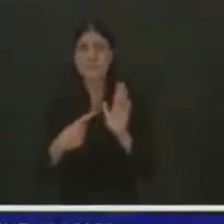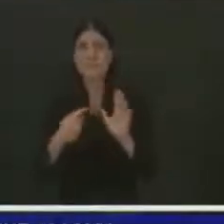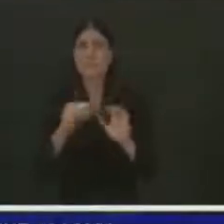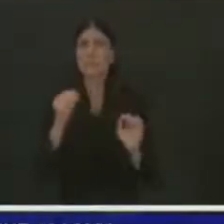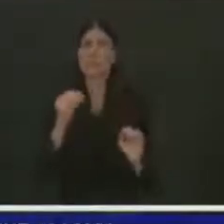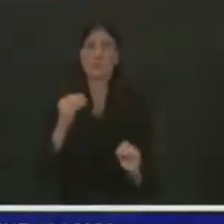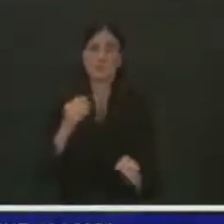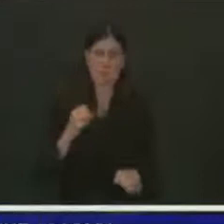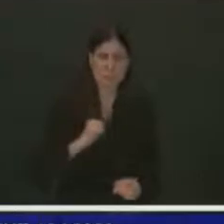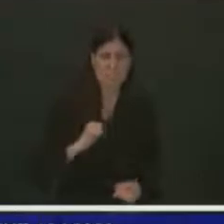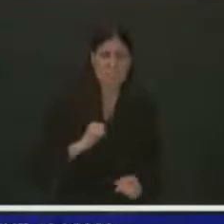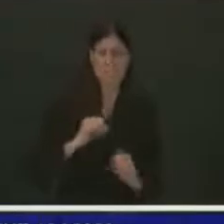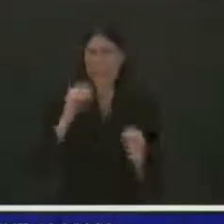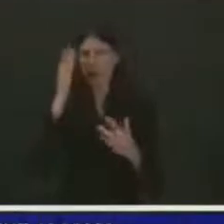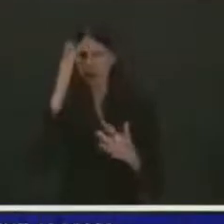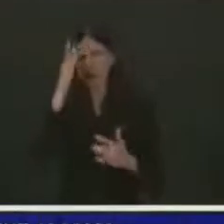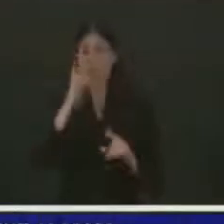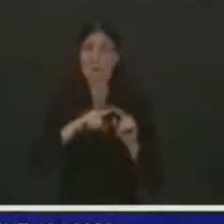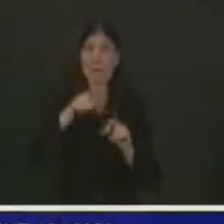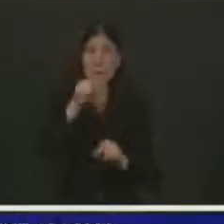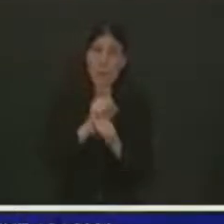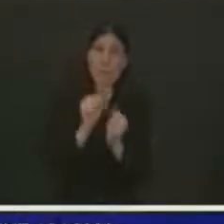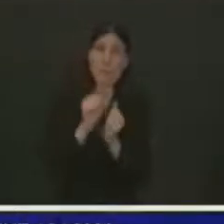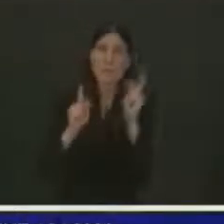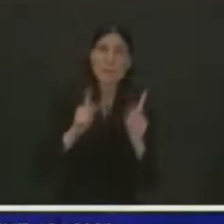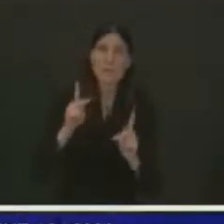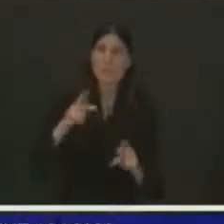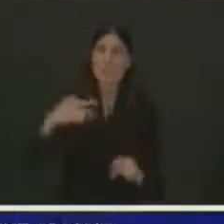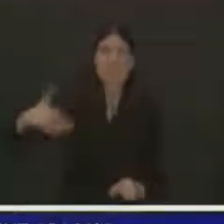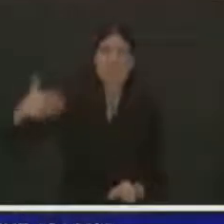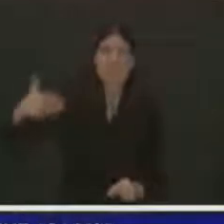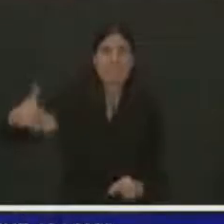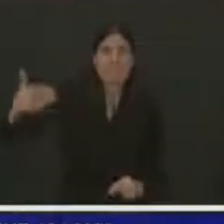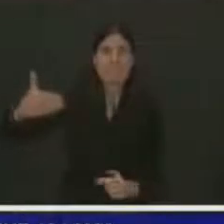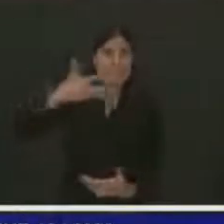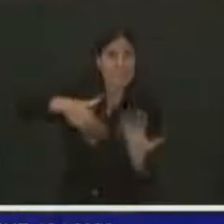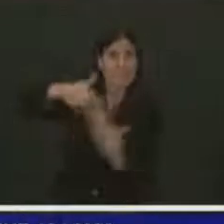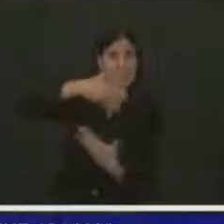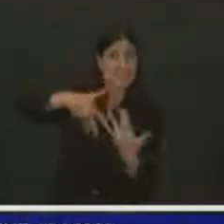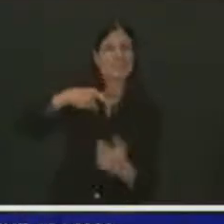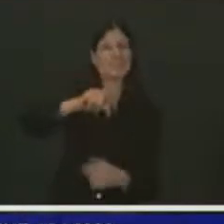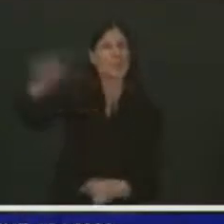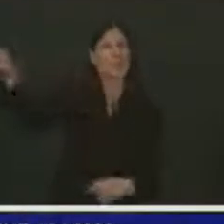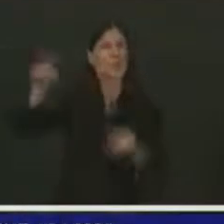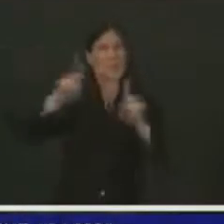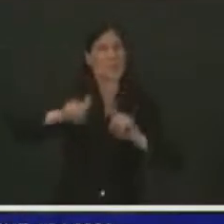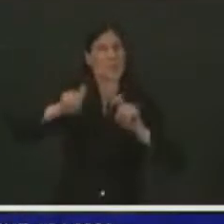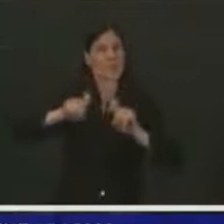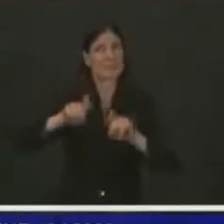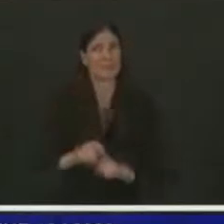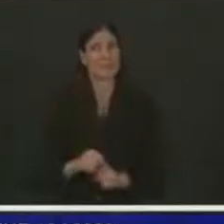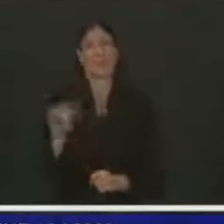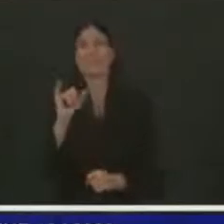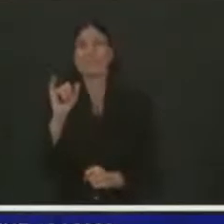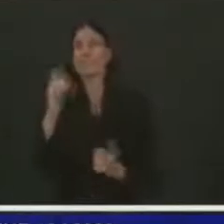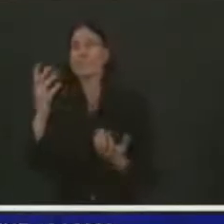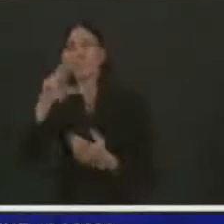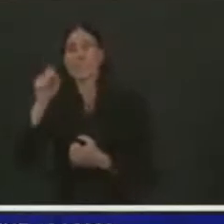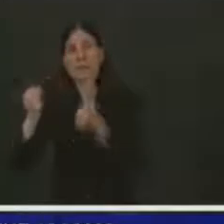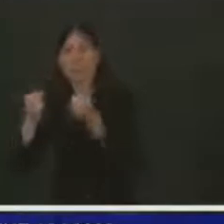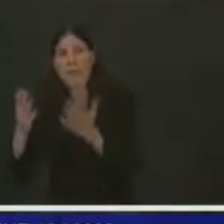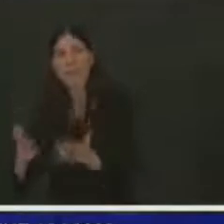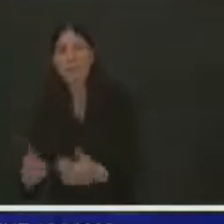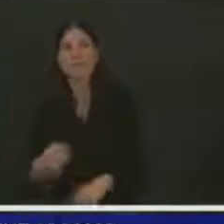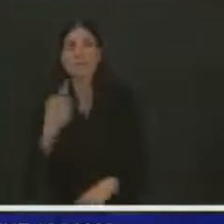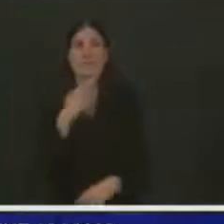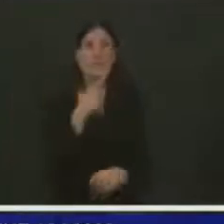that test because it does give us more information about people in high contact